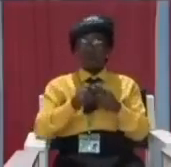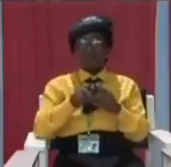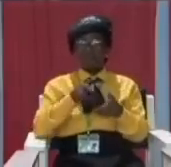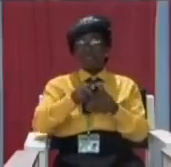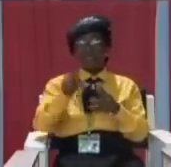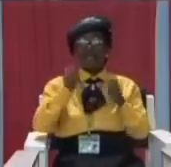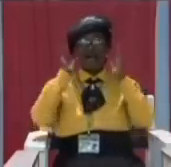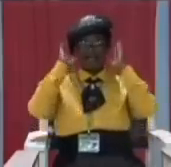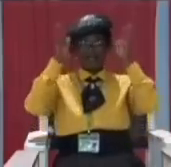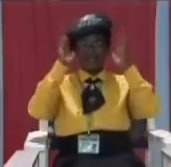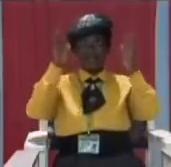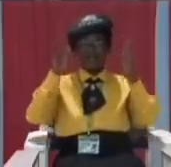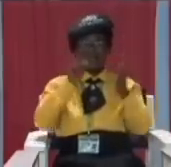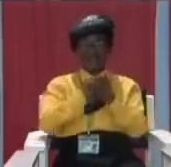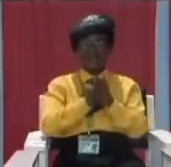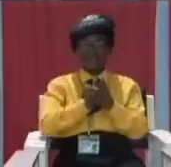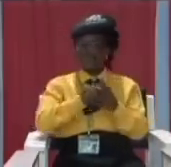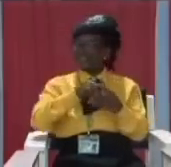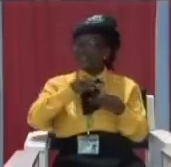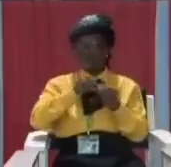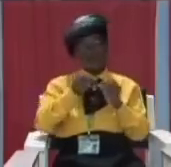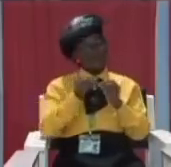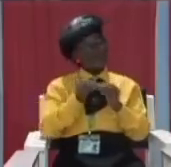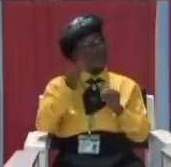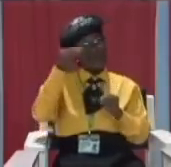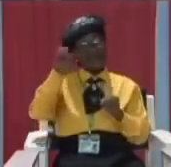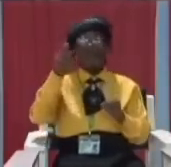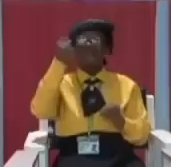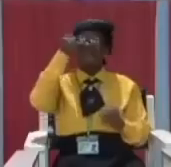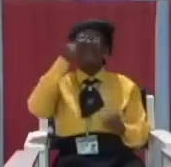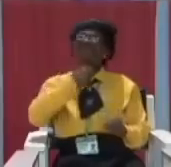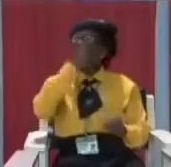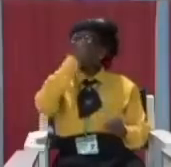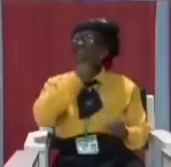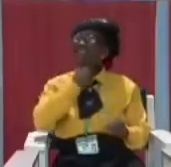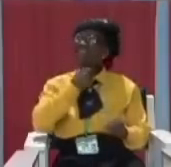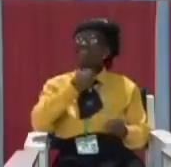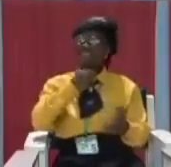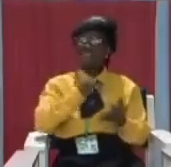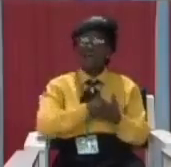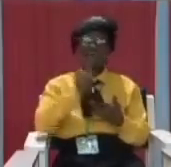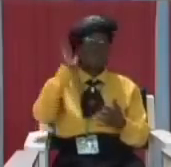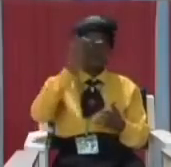that the number of twins that will be born this year will be more than the singles.